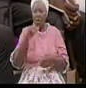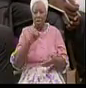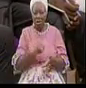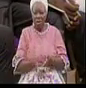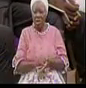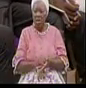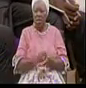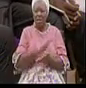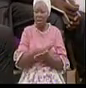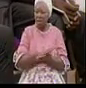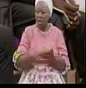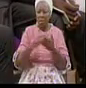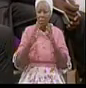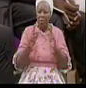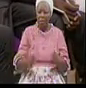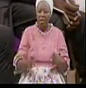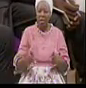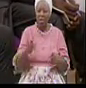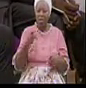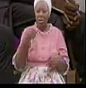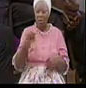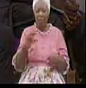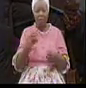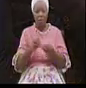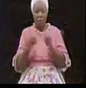clean person of Numbers